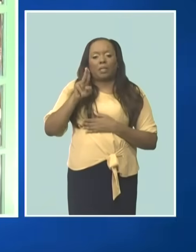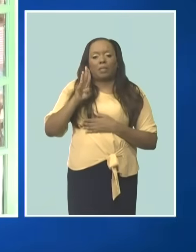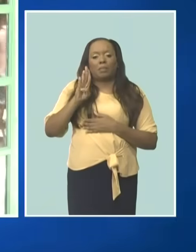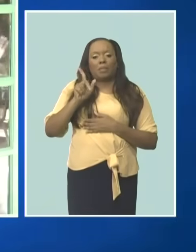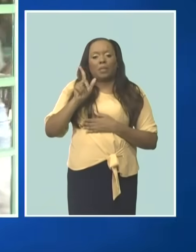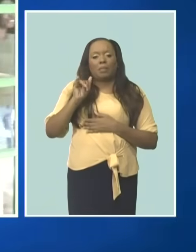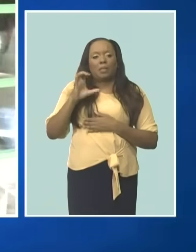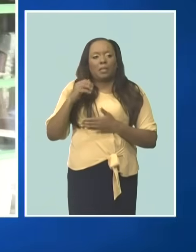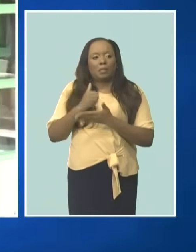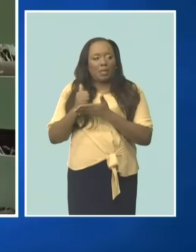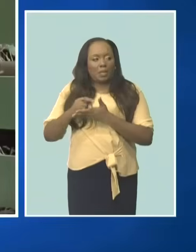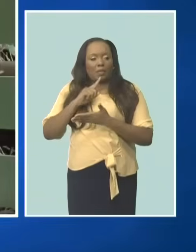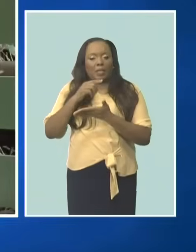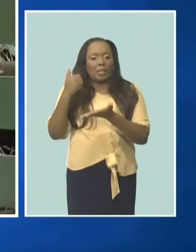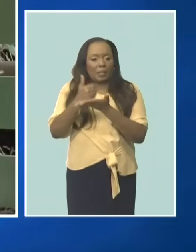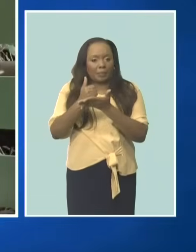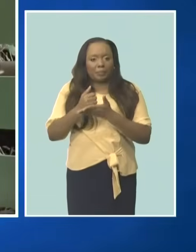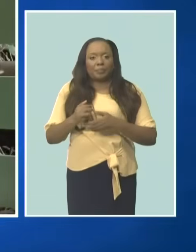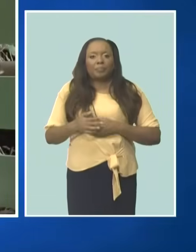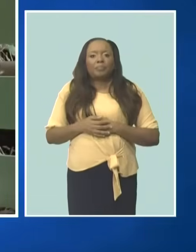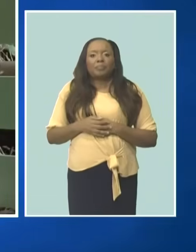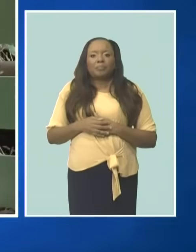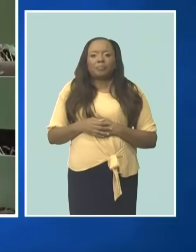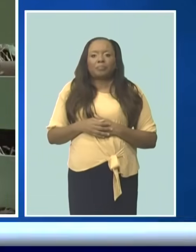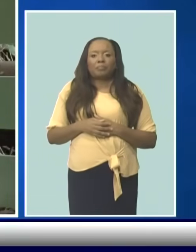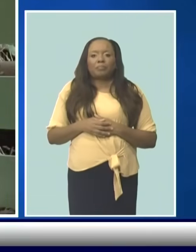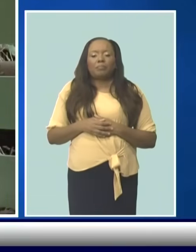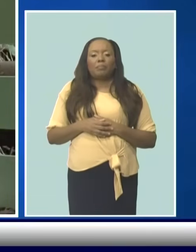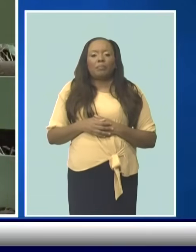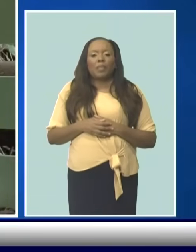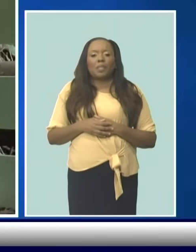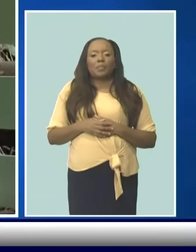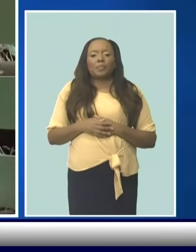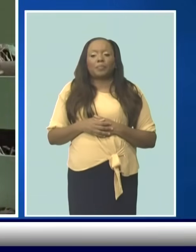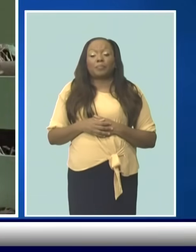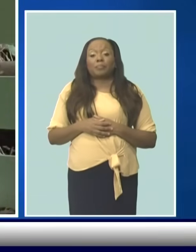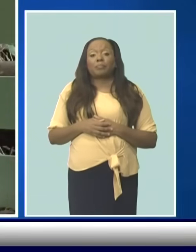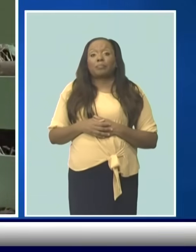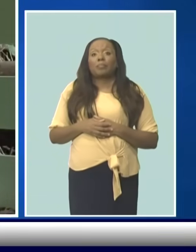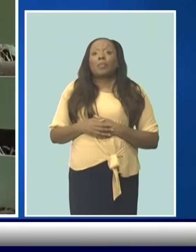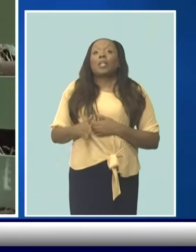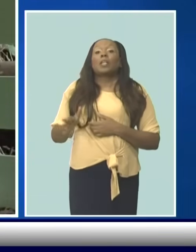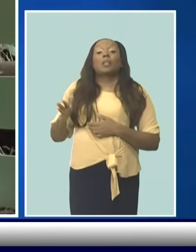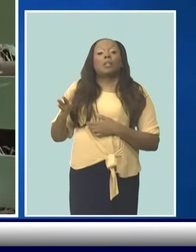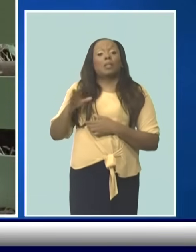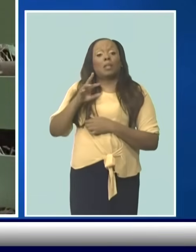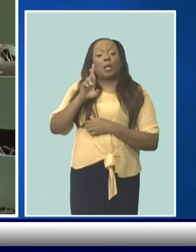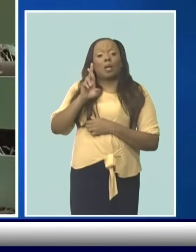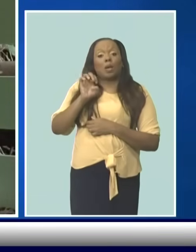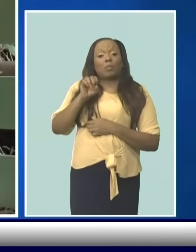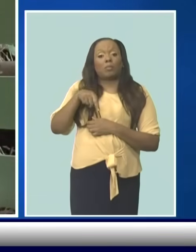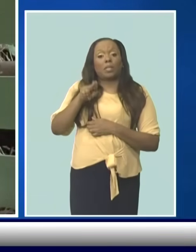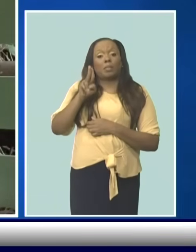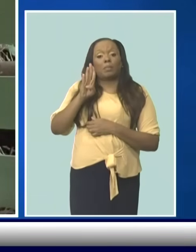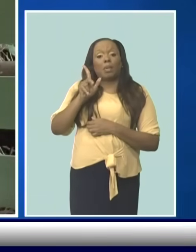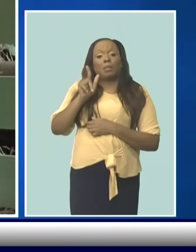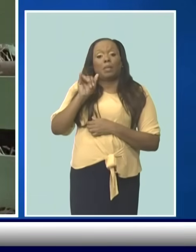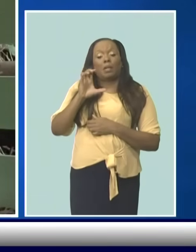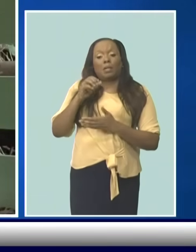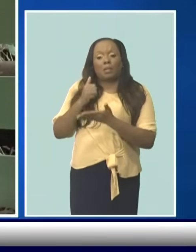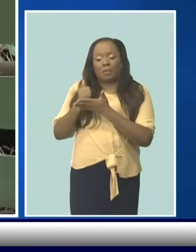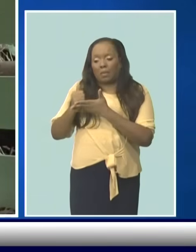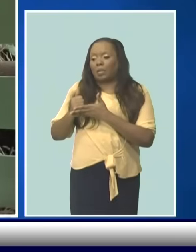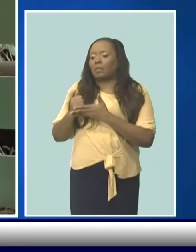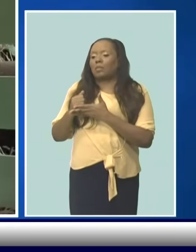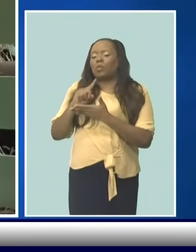this year's activities. Not only are they supporting the Youth Entrepreneurship Scheme, but they're also engaging with these students as